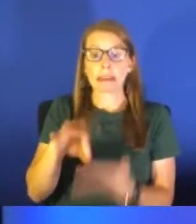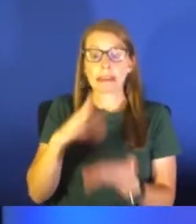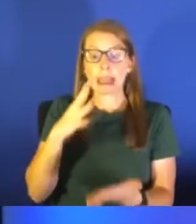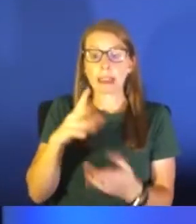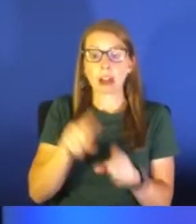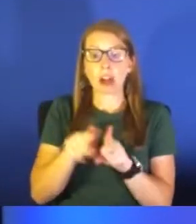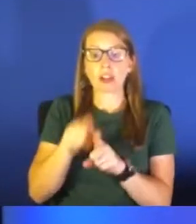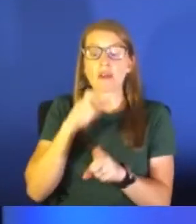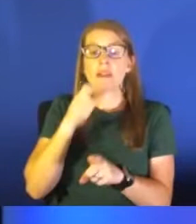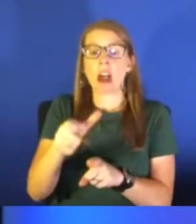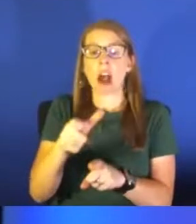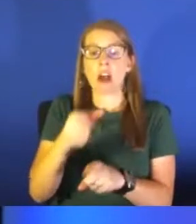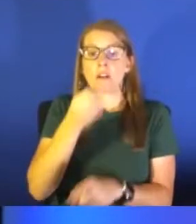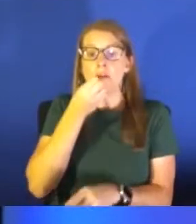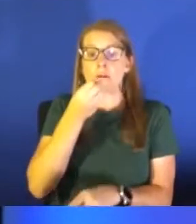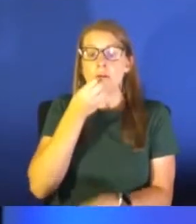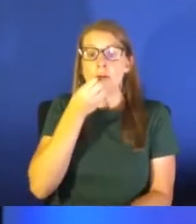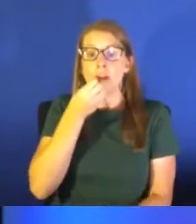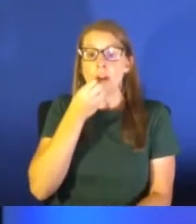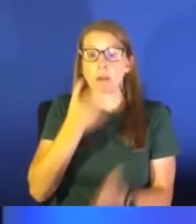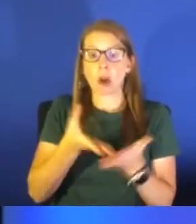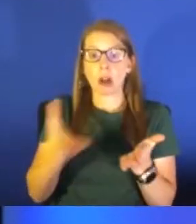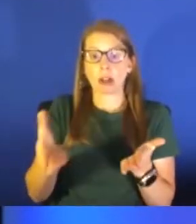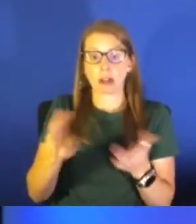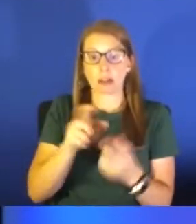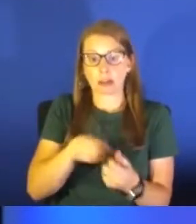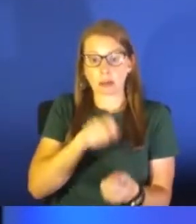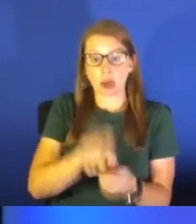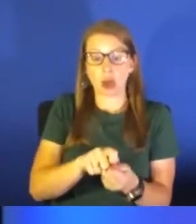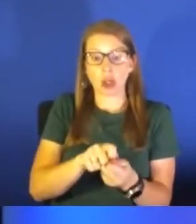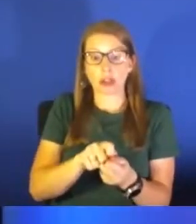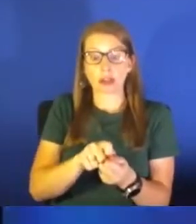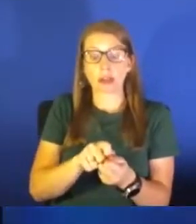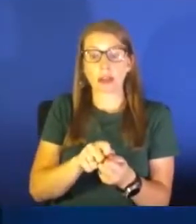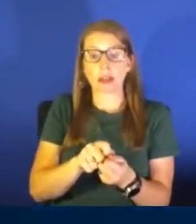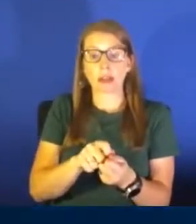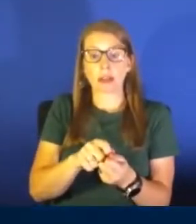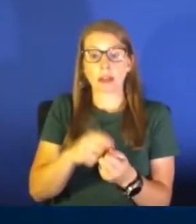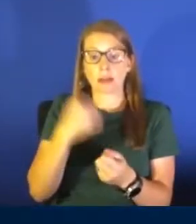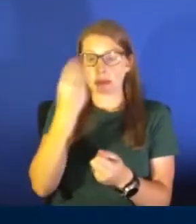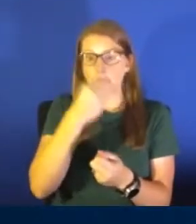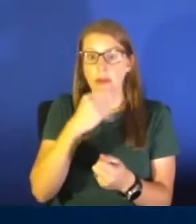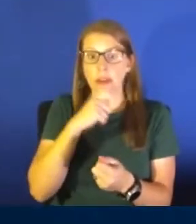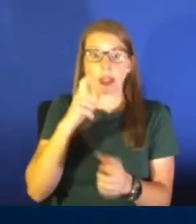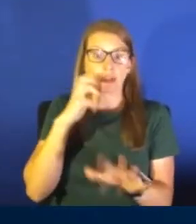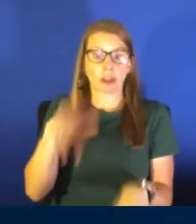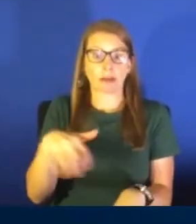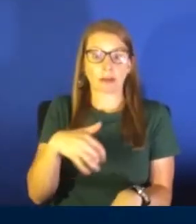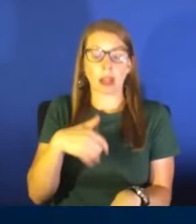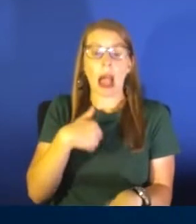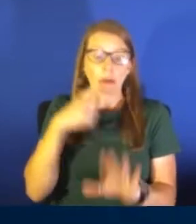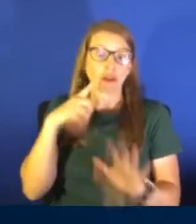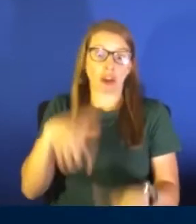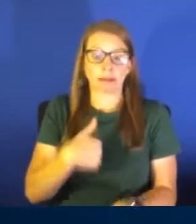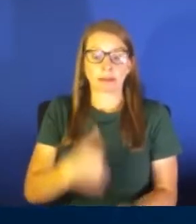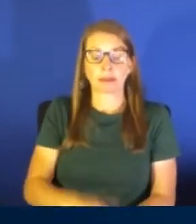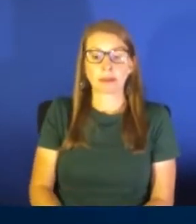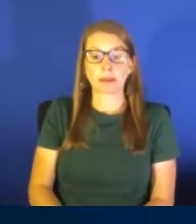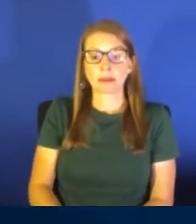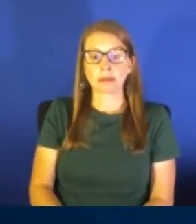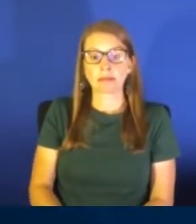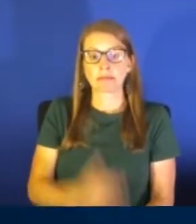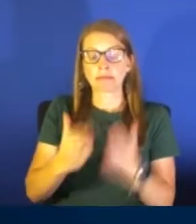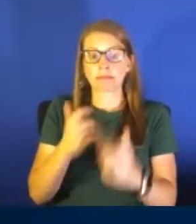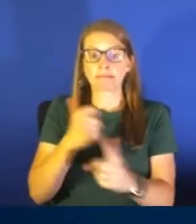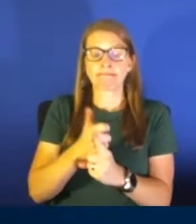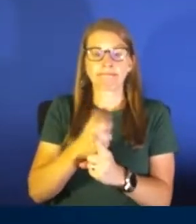like liquid medicines and certain cosmetics, which was a surprise to me. I didn't know that. Perhaps you're wondering what those sweeteners are